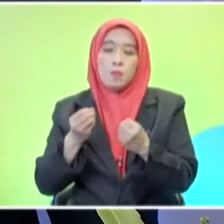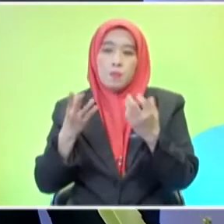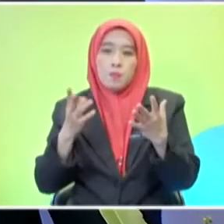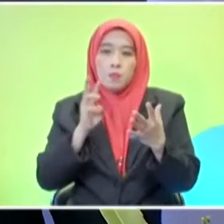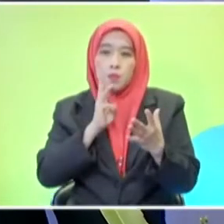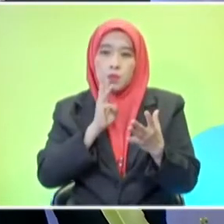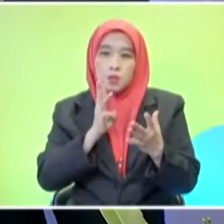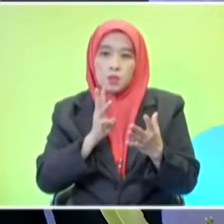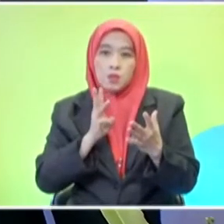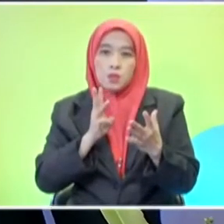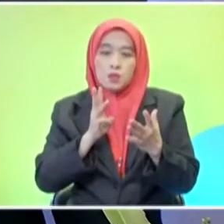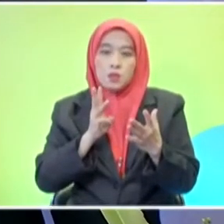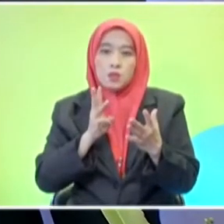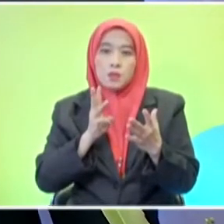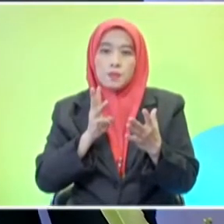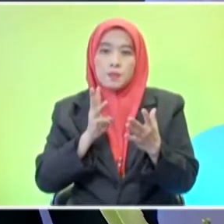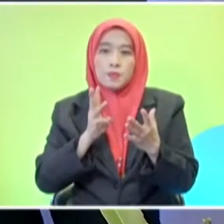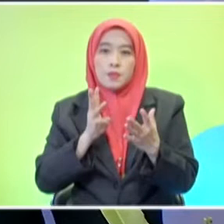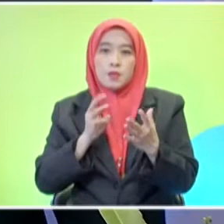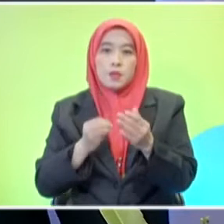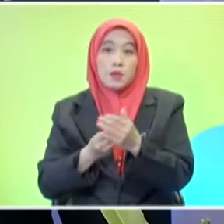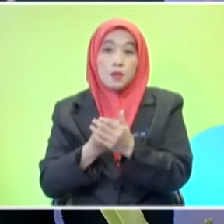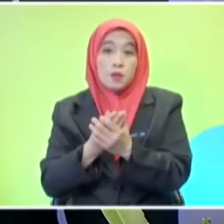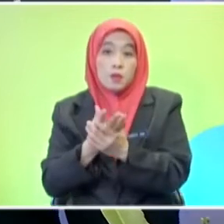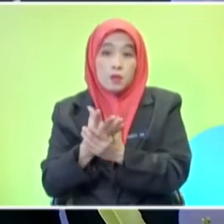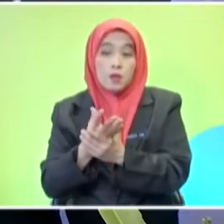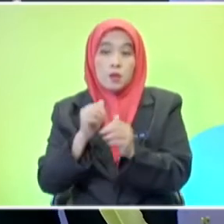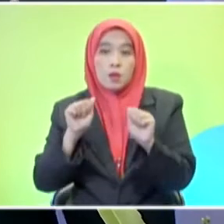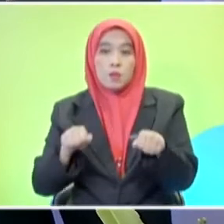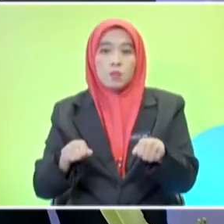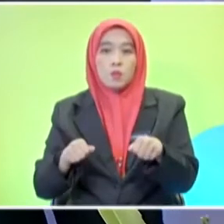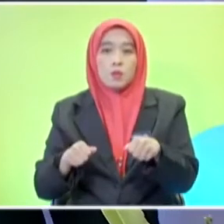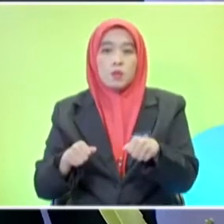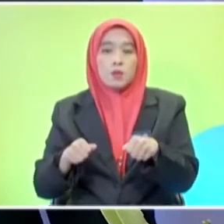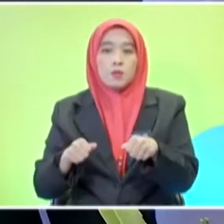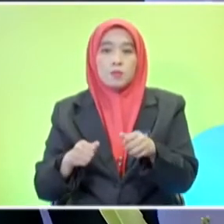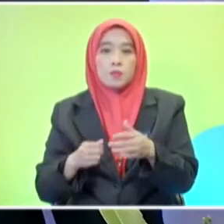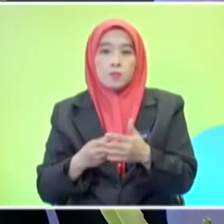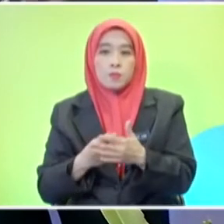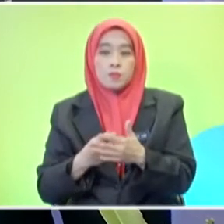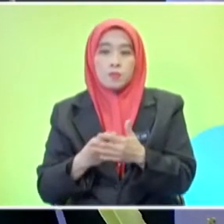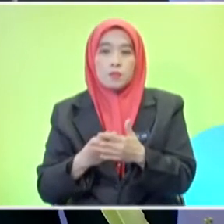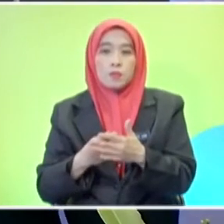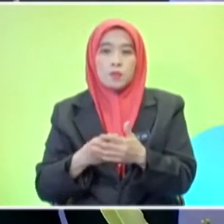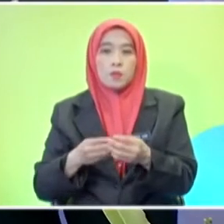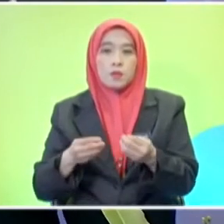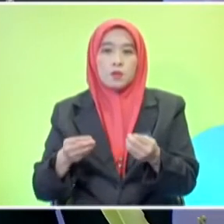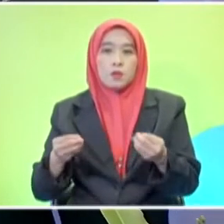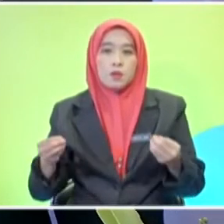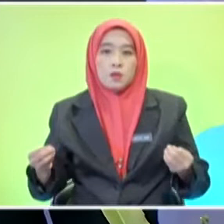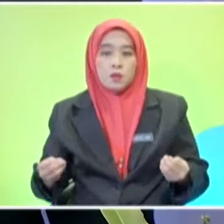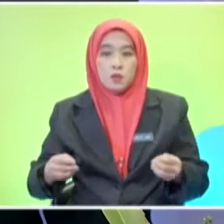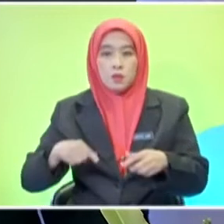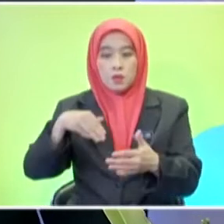inside the soil for a longer period of time, so the plants can drink more. And also the airflow underneath in the